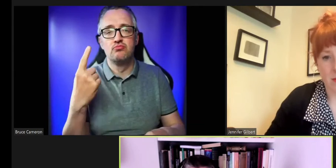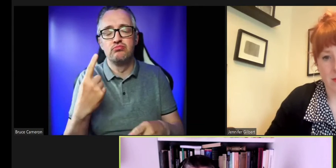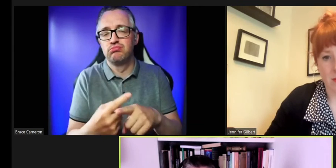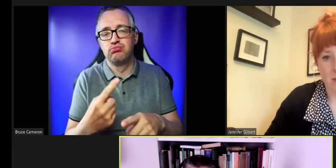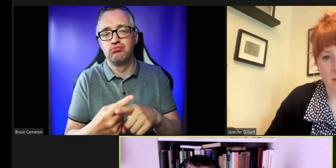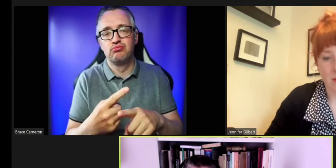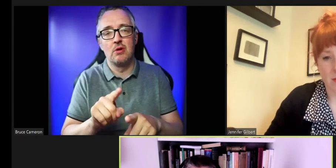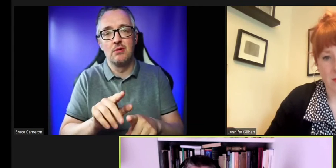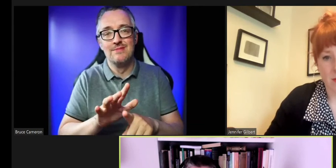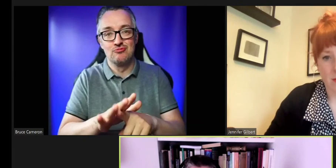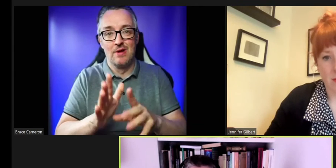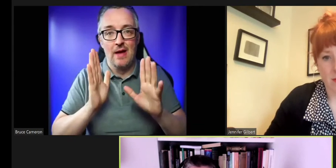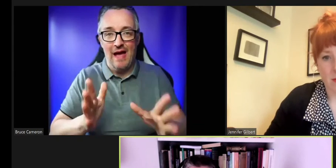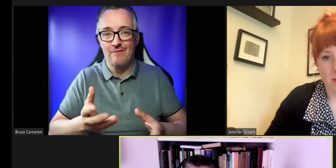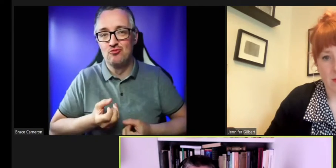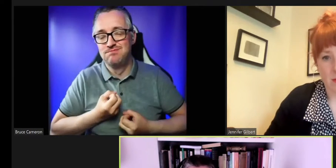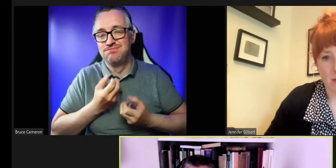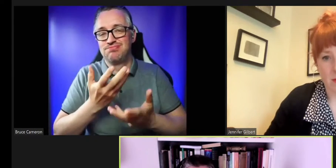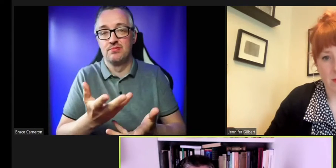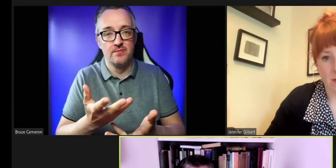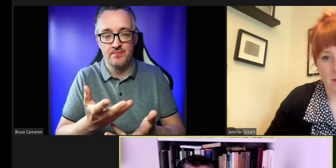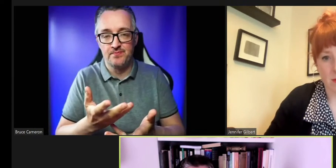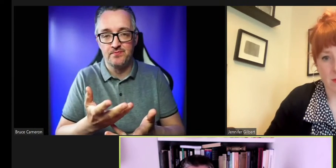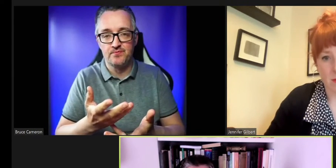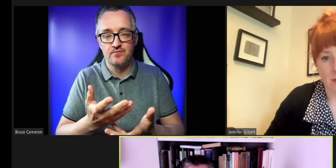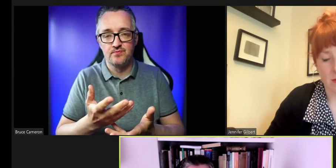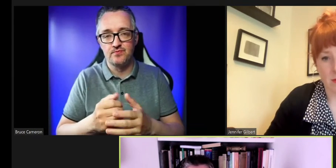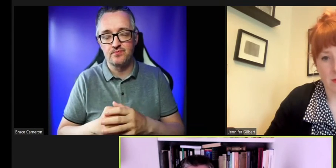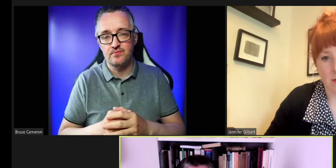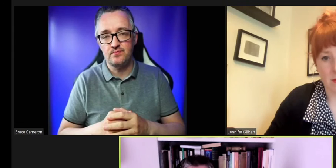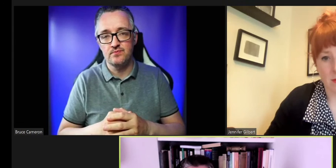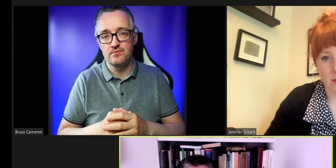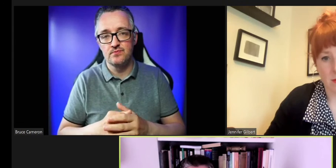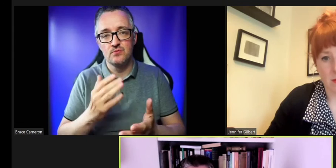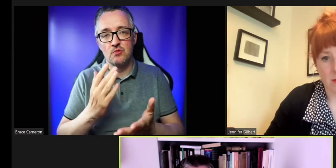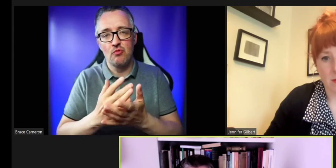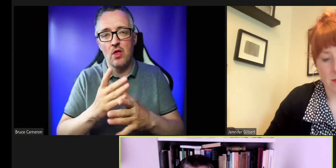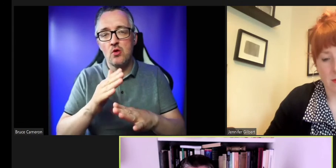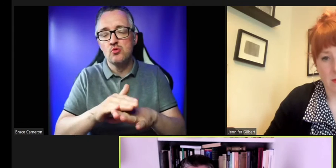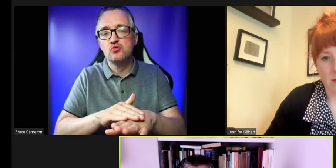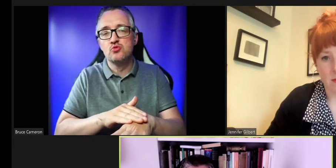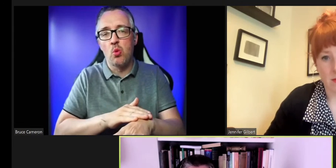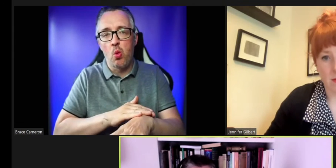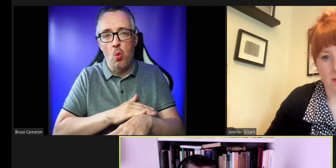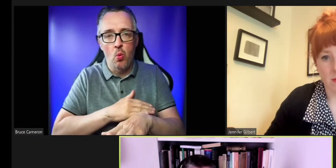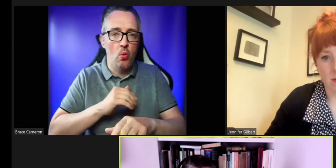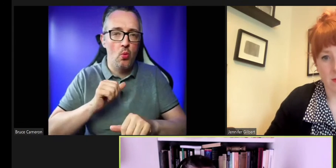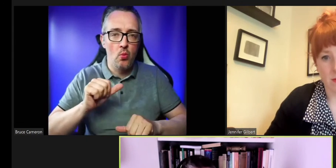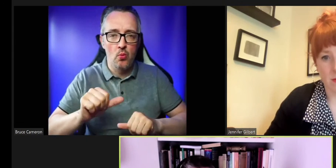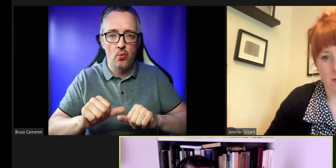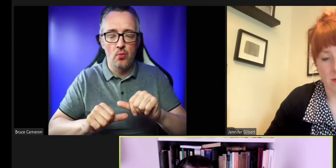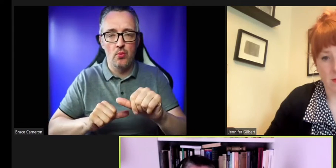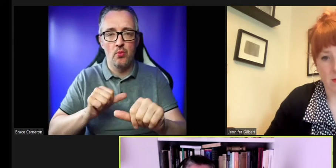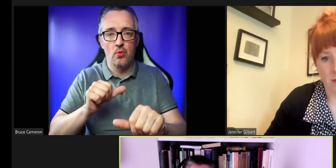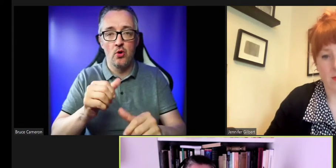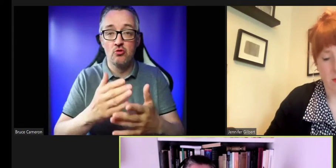push yourself to do it. I think it's a very gradual thing, and unfortunately, trial and error.